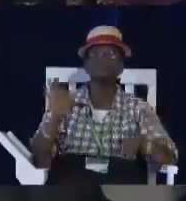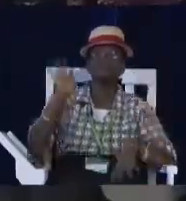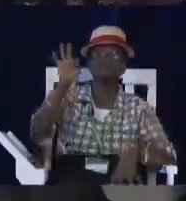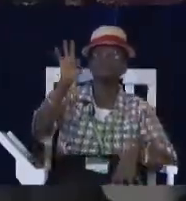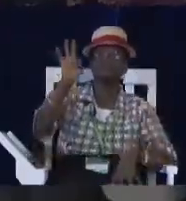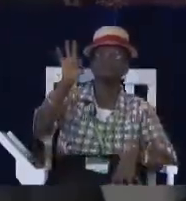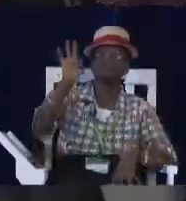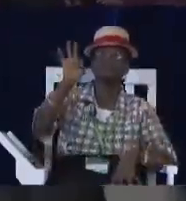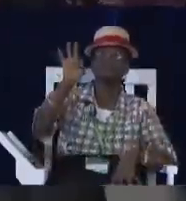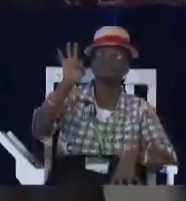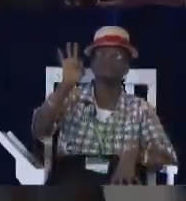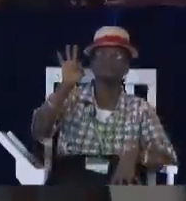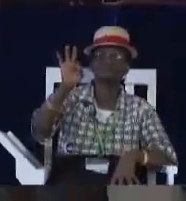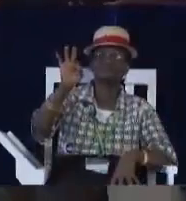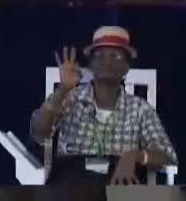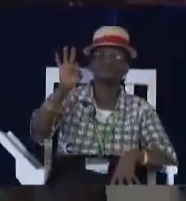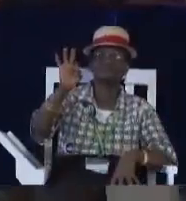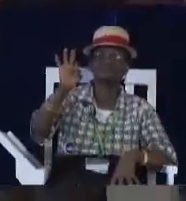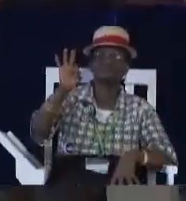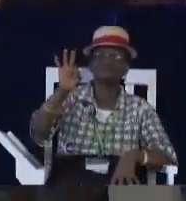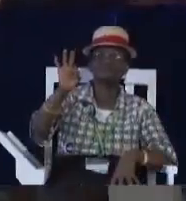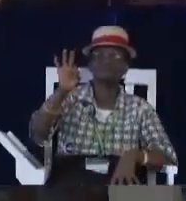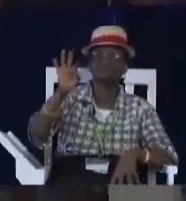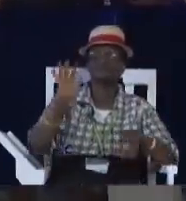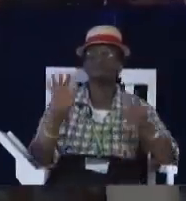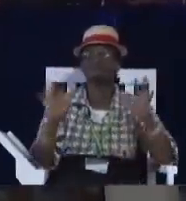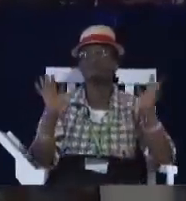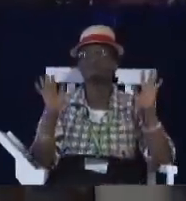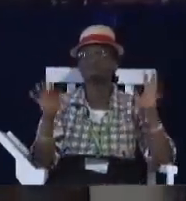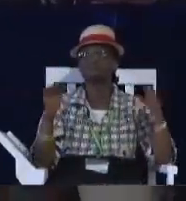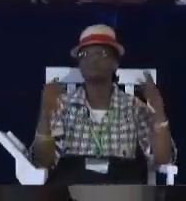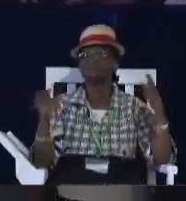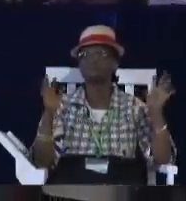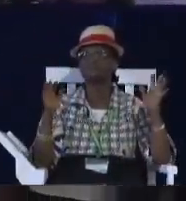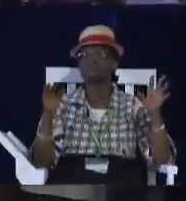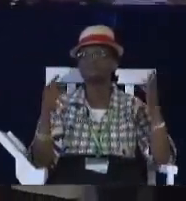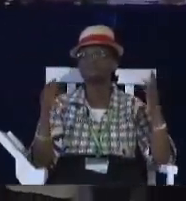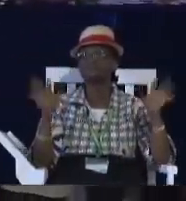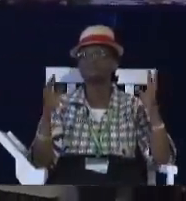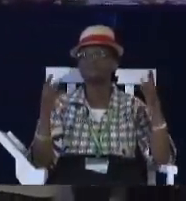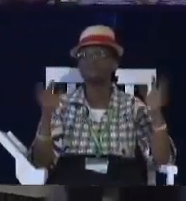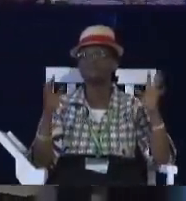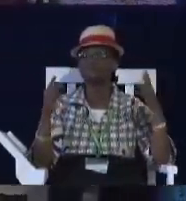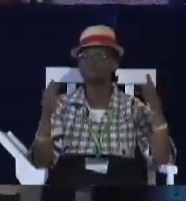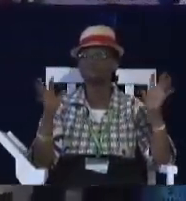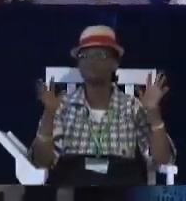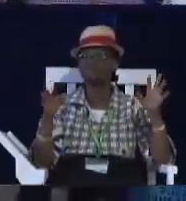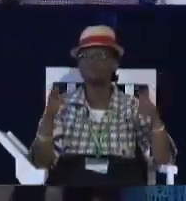Nine.